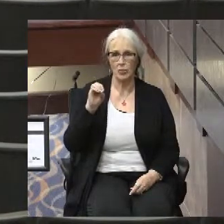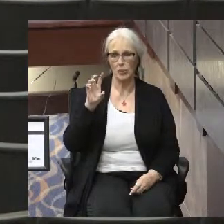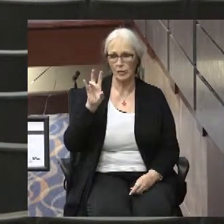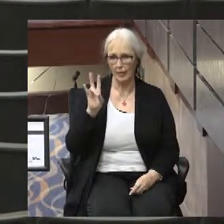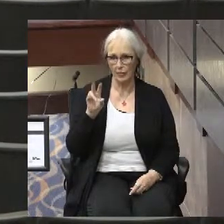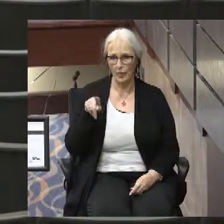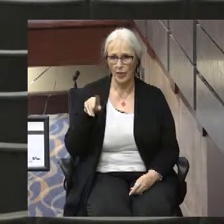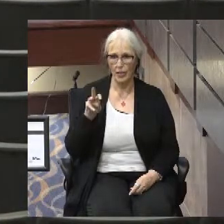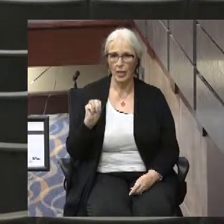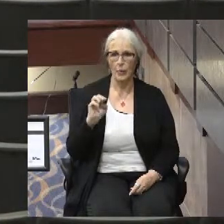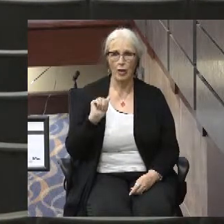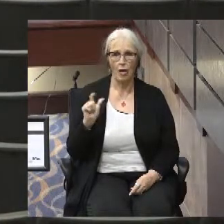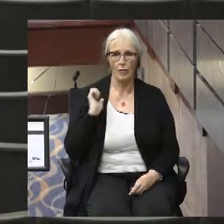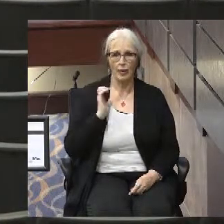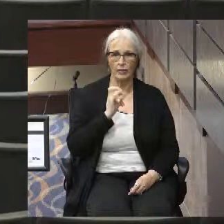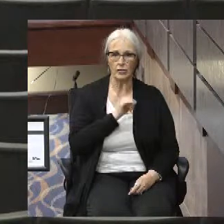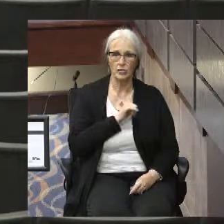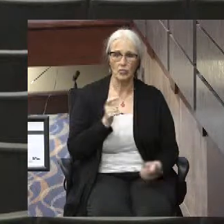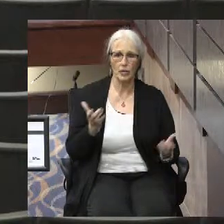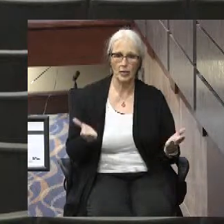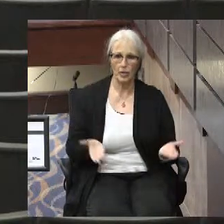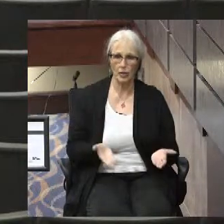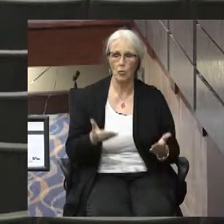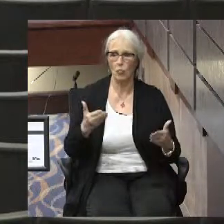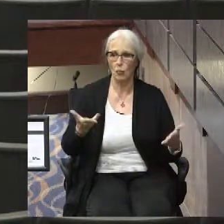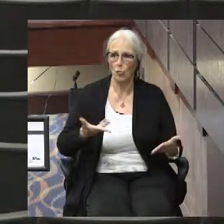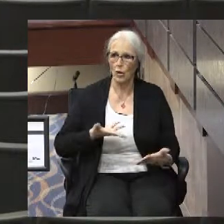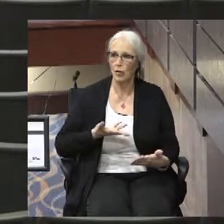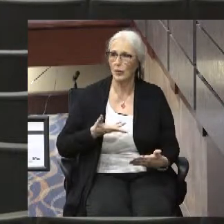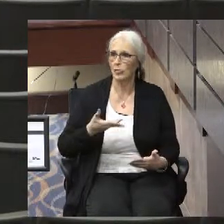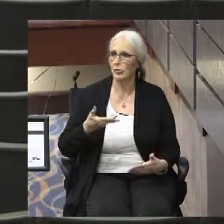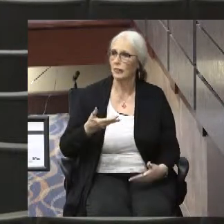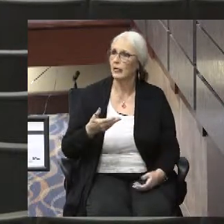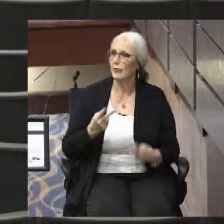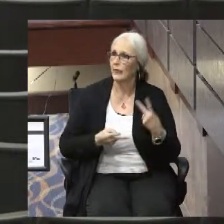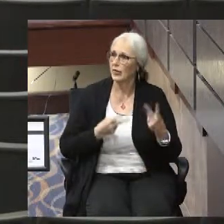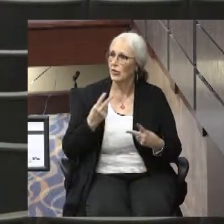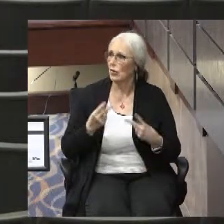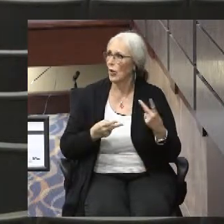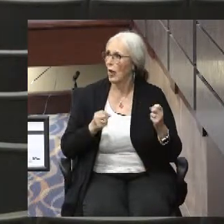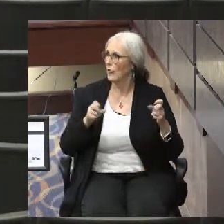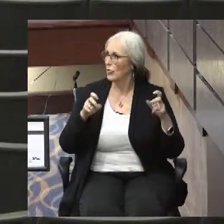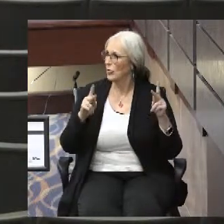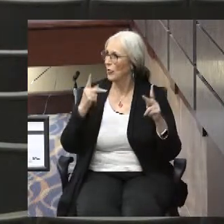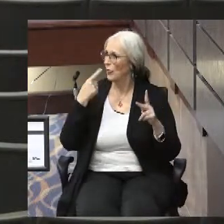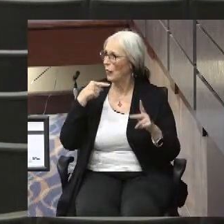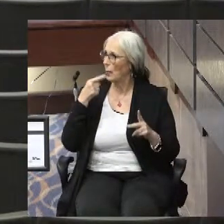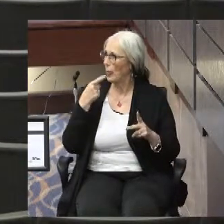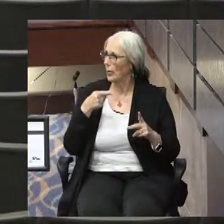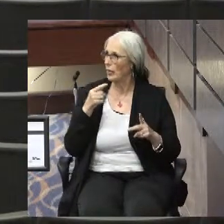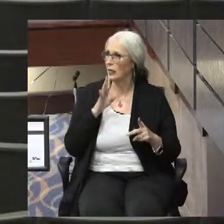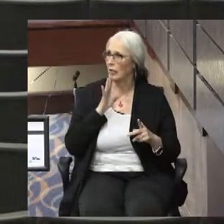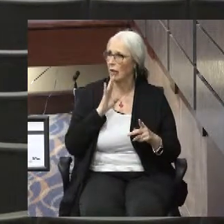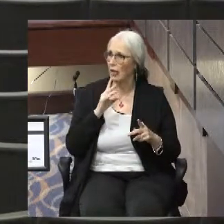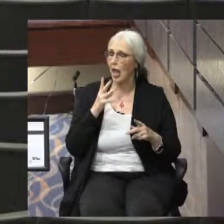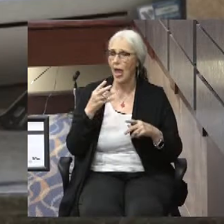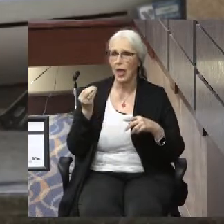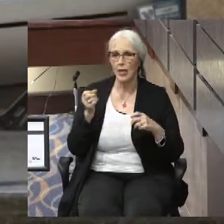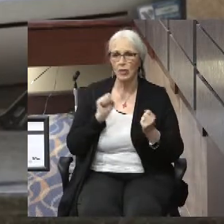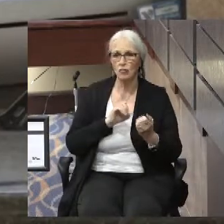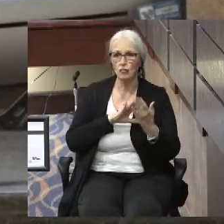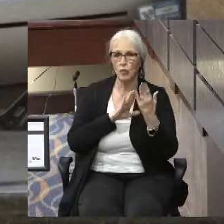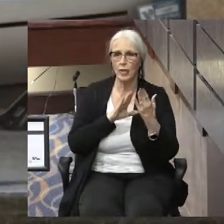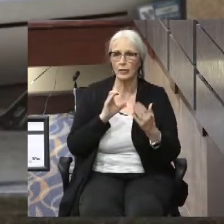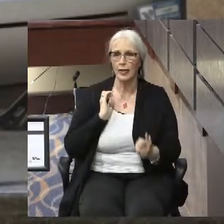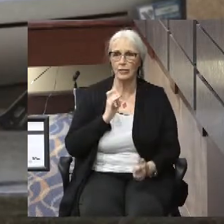council members are present. Welcome to our guests and visitors. We provide an opportunity for the public to speak and to address council on